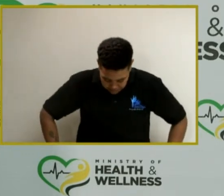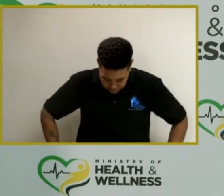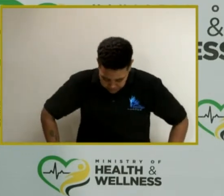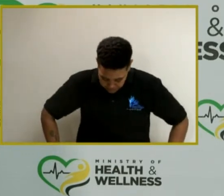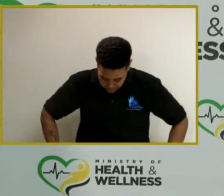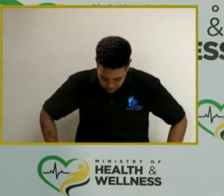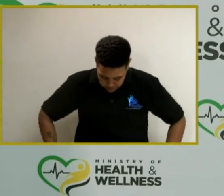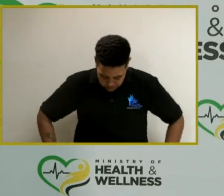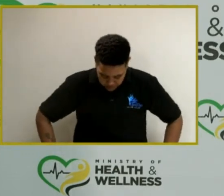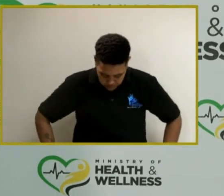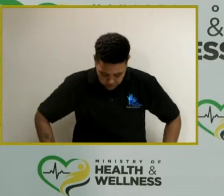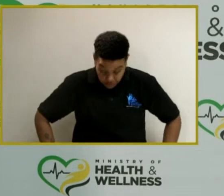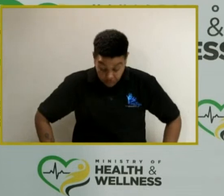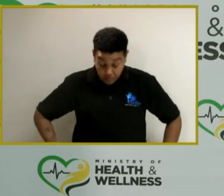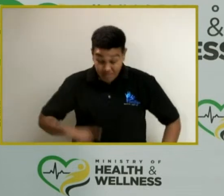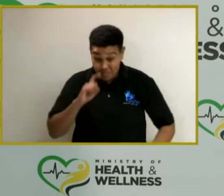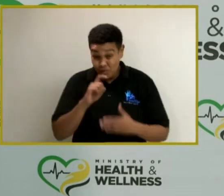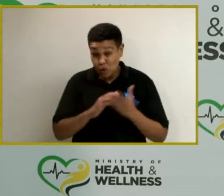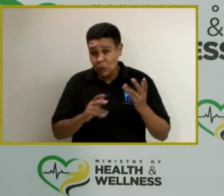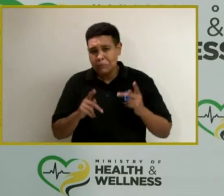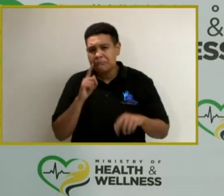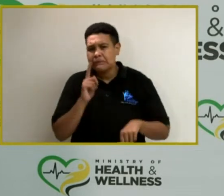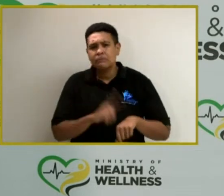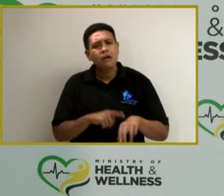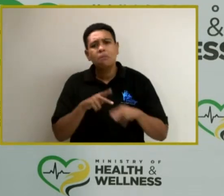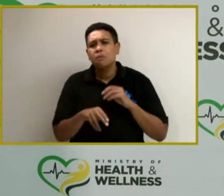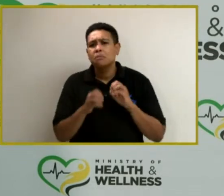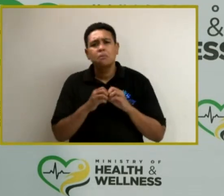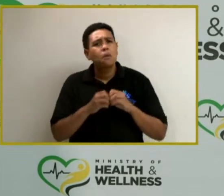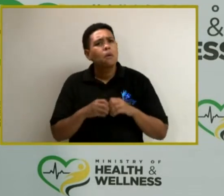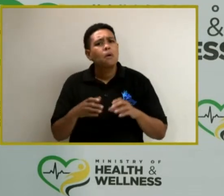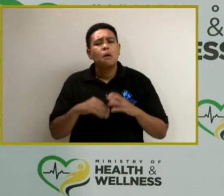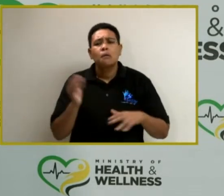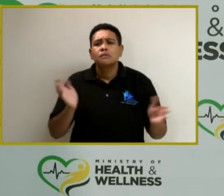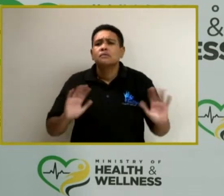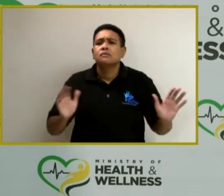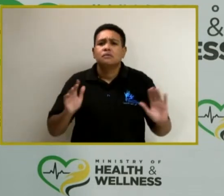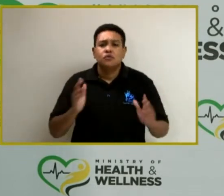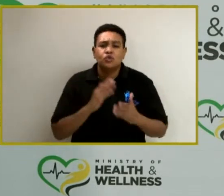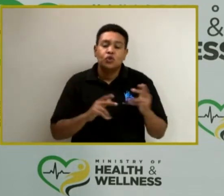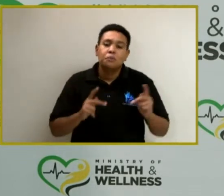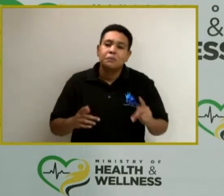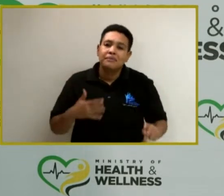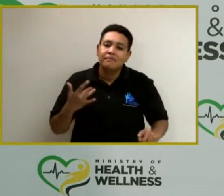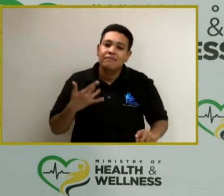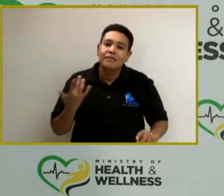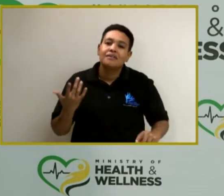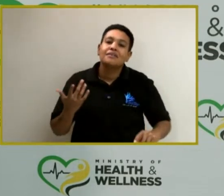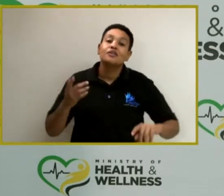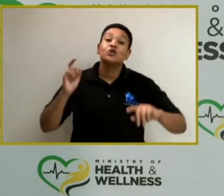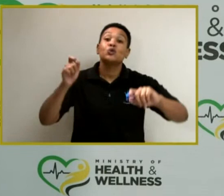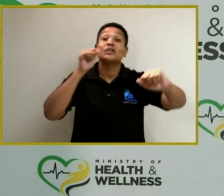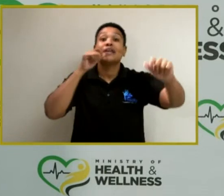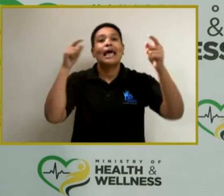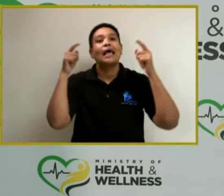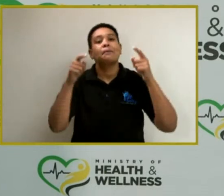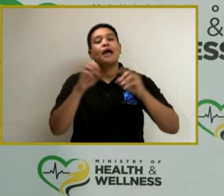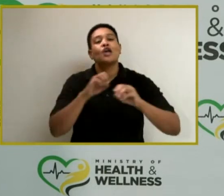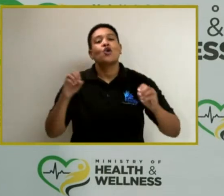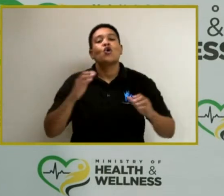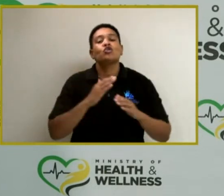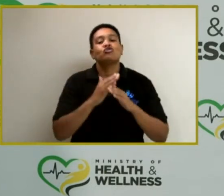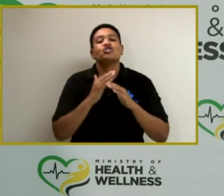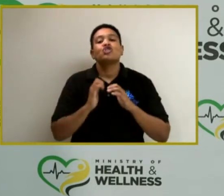the restrictions should be greater, but what should not be implied is that there are no restrictions. The issue is how